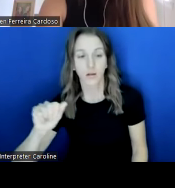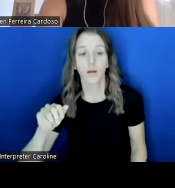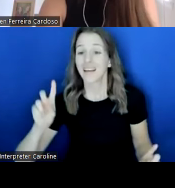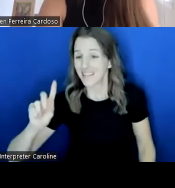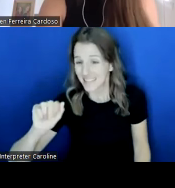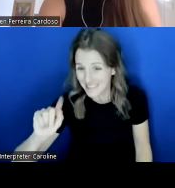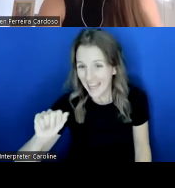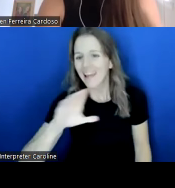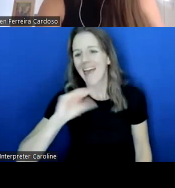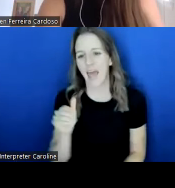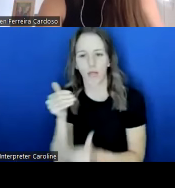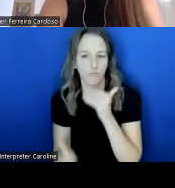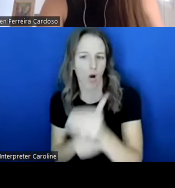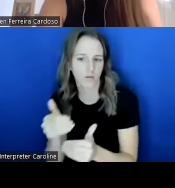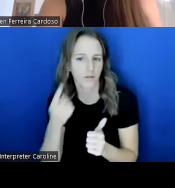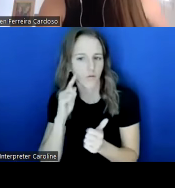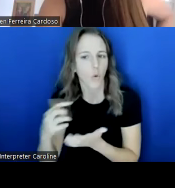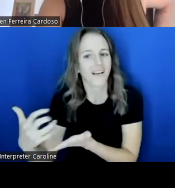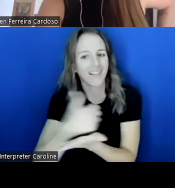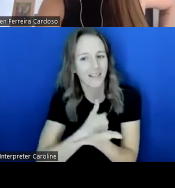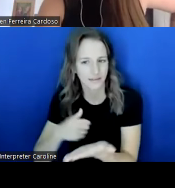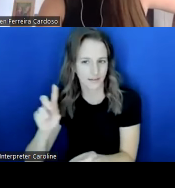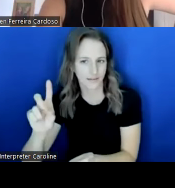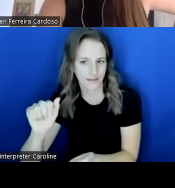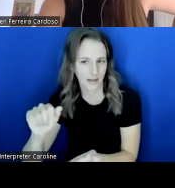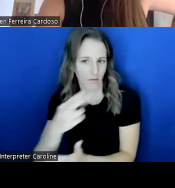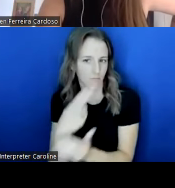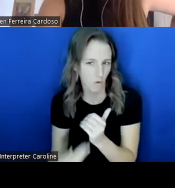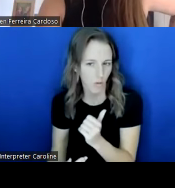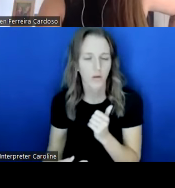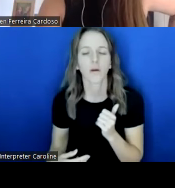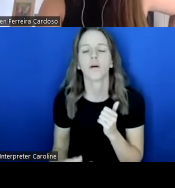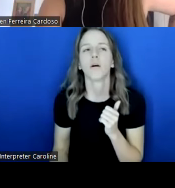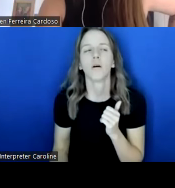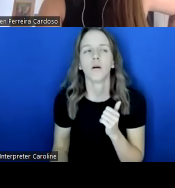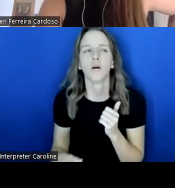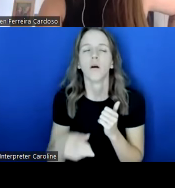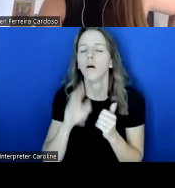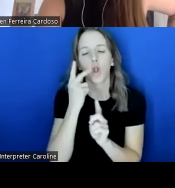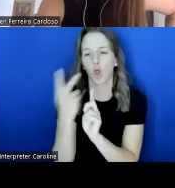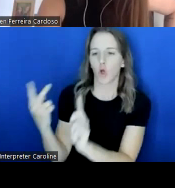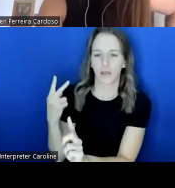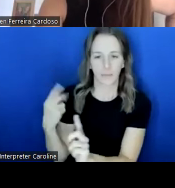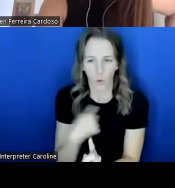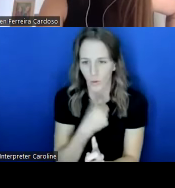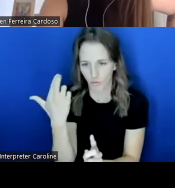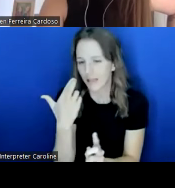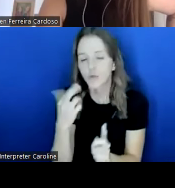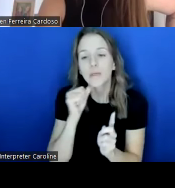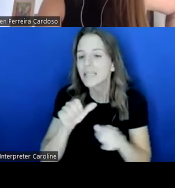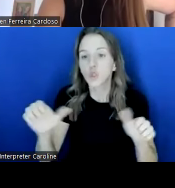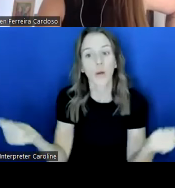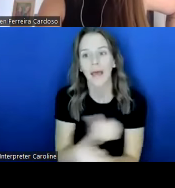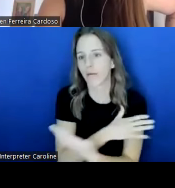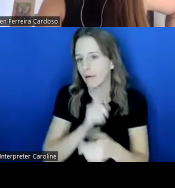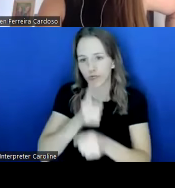and our process for how we collected the data. You know, as we looked back, we obviously learned that we didn't do everything right, and